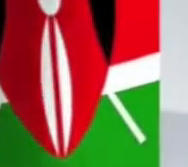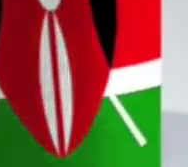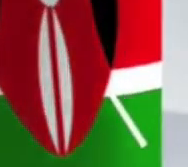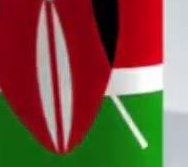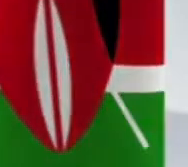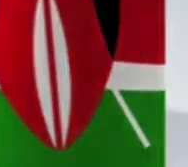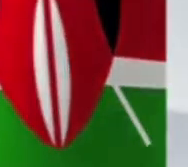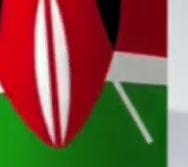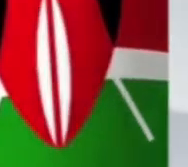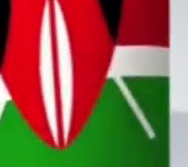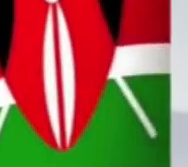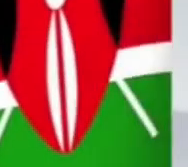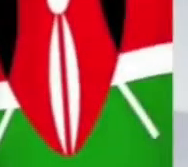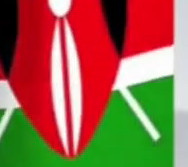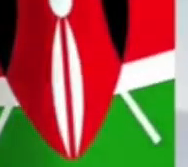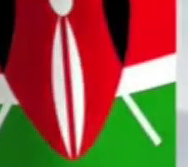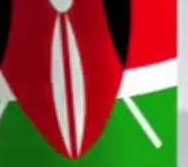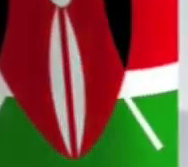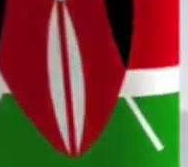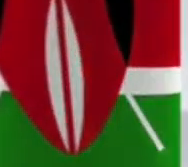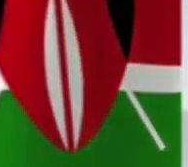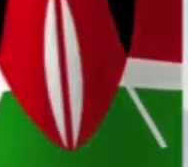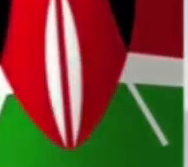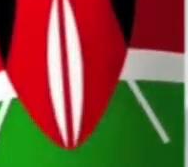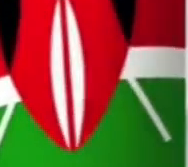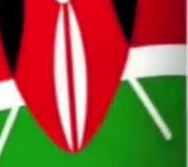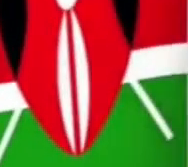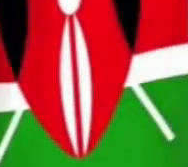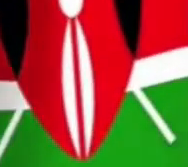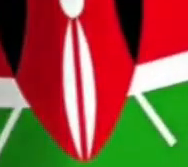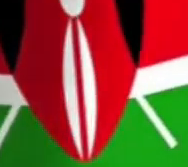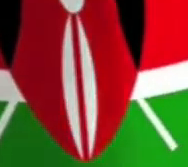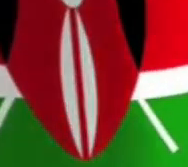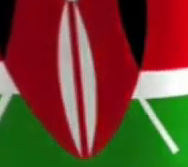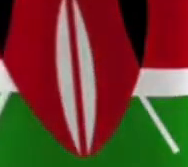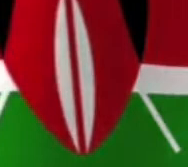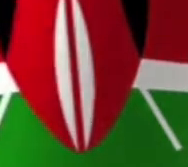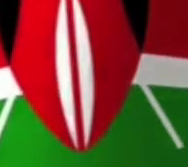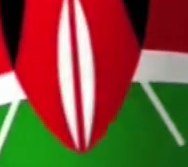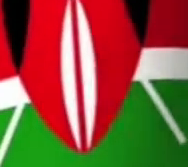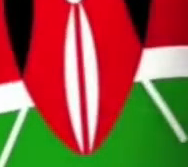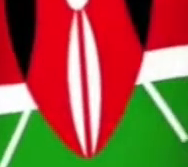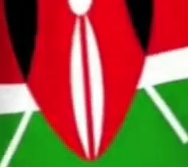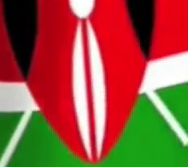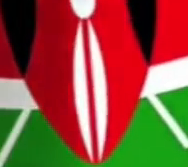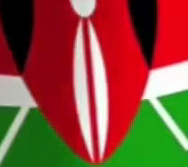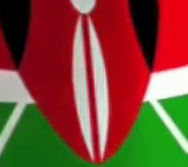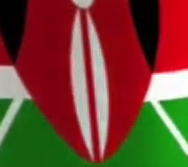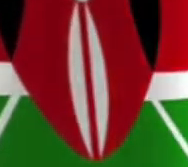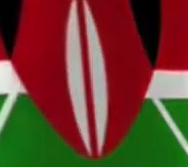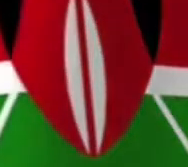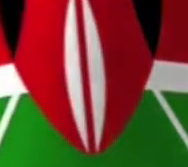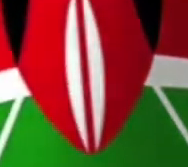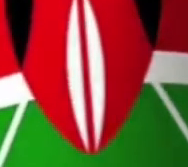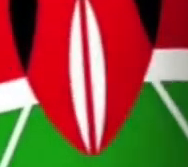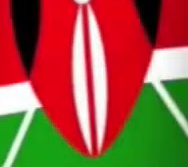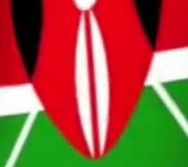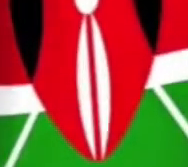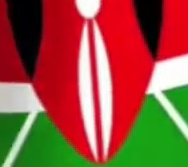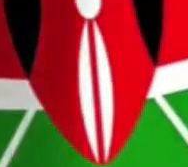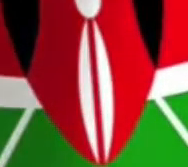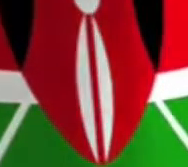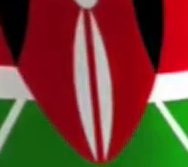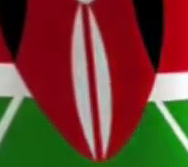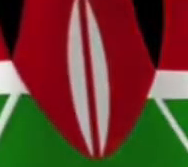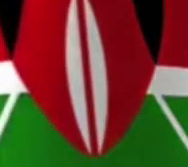Kenyan communities through the Culture Quest program that airs on KTN News. Others fitted under this category include